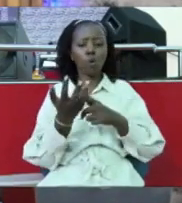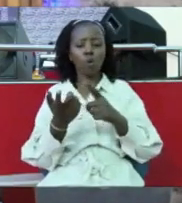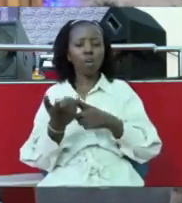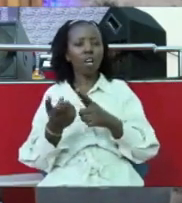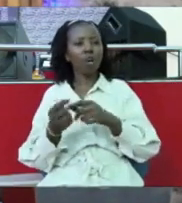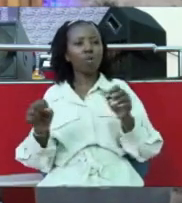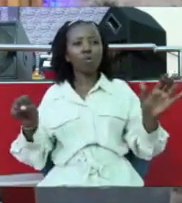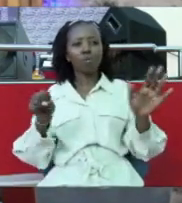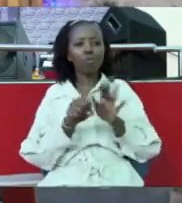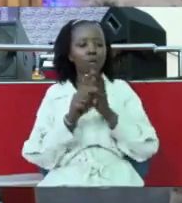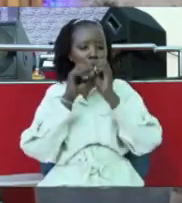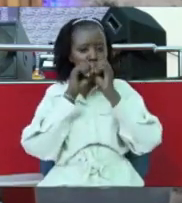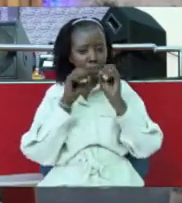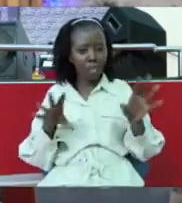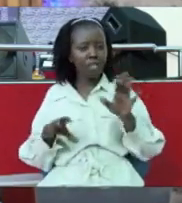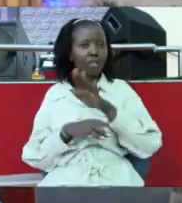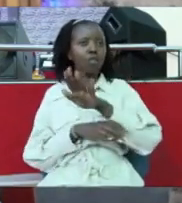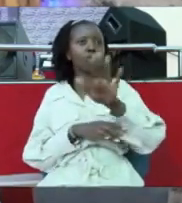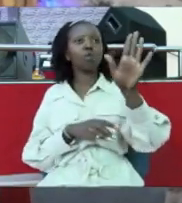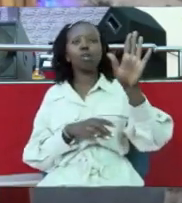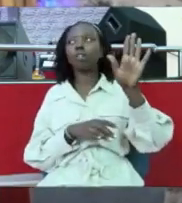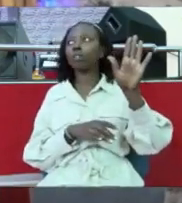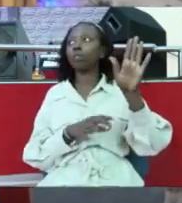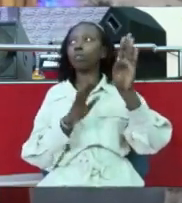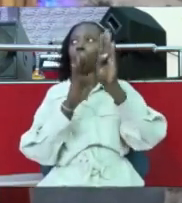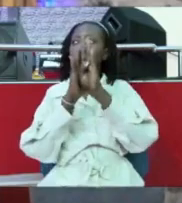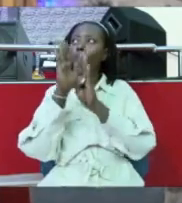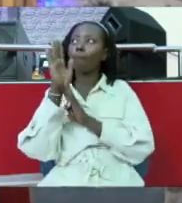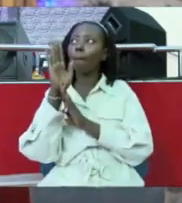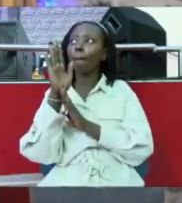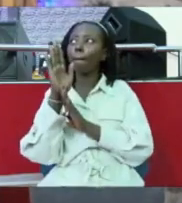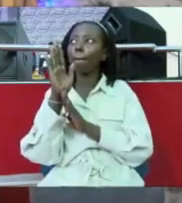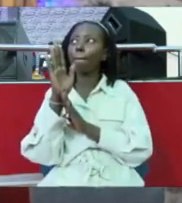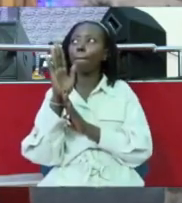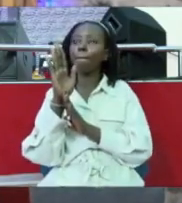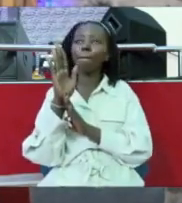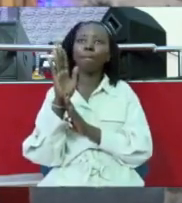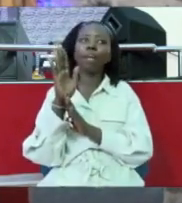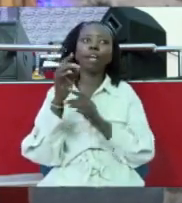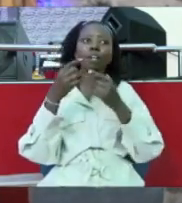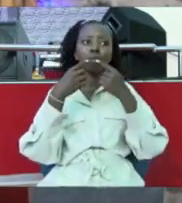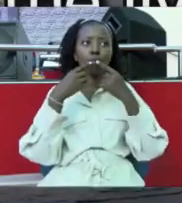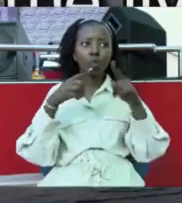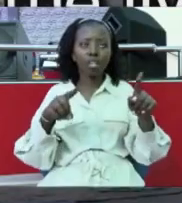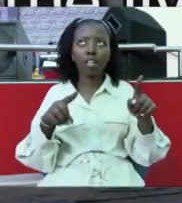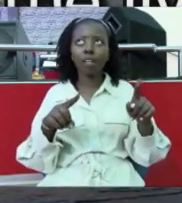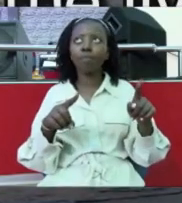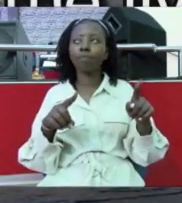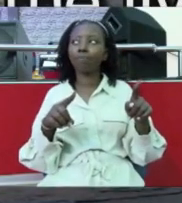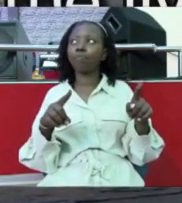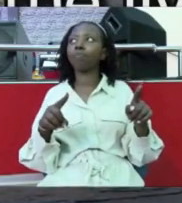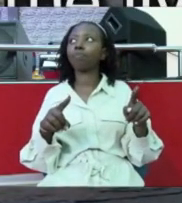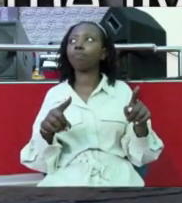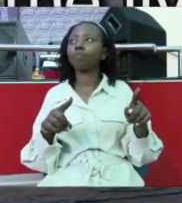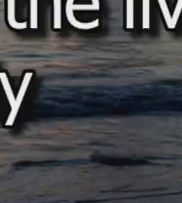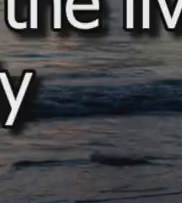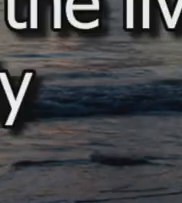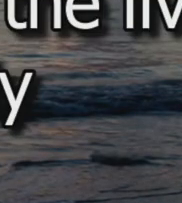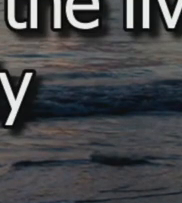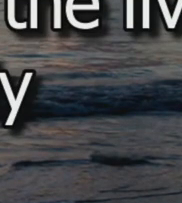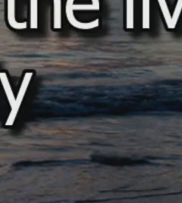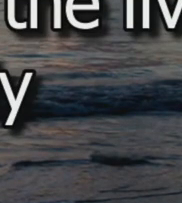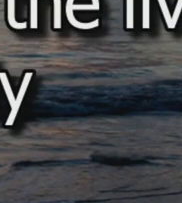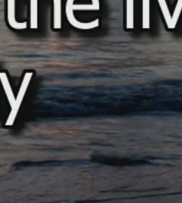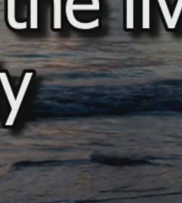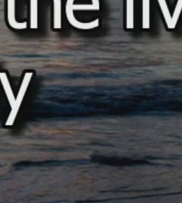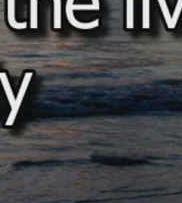Hesabu baraka zako moja kwa moja. 1 Timothy chapter 6 verse 17 declares. Timotheo wa kwanza 6:17 inasema. That God